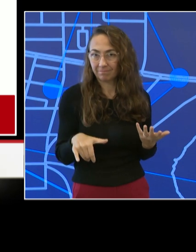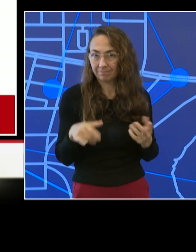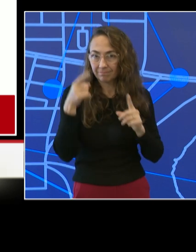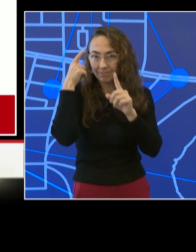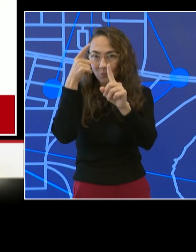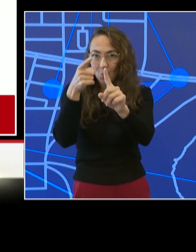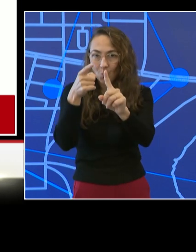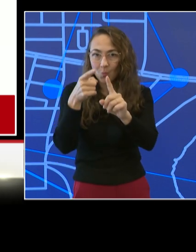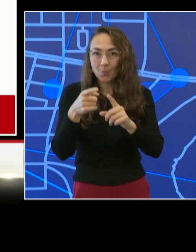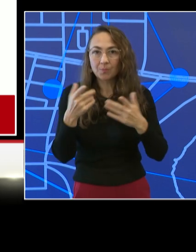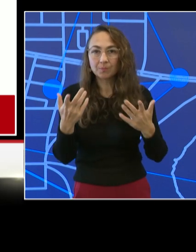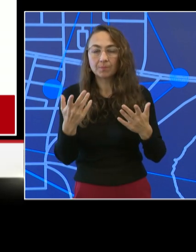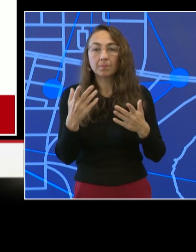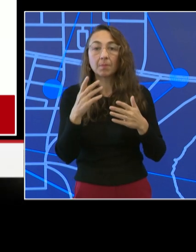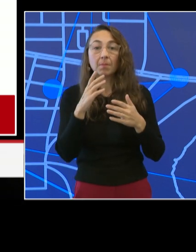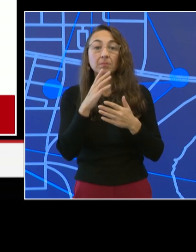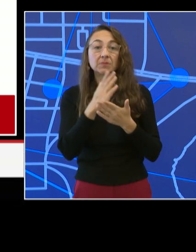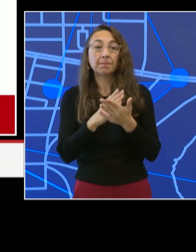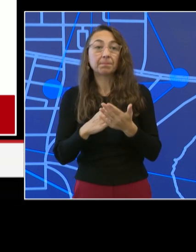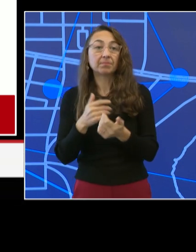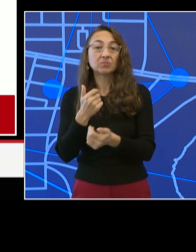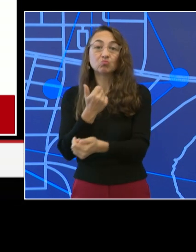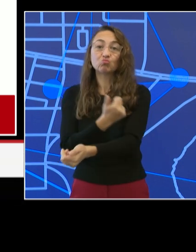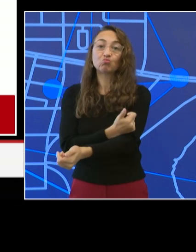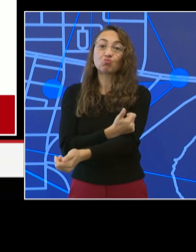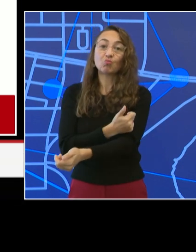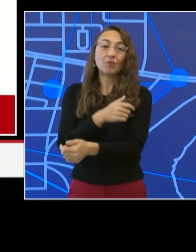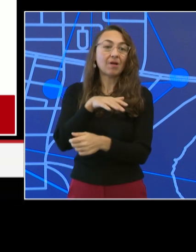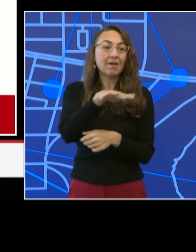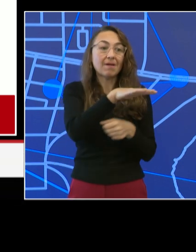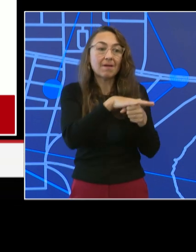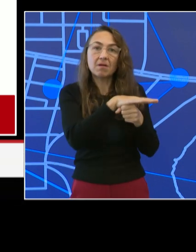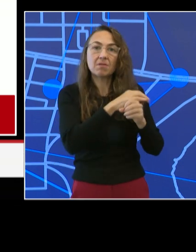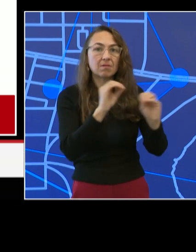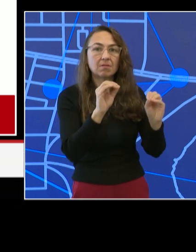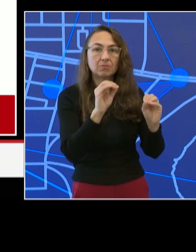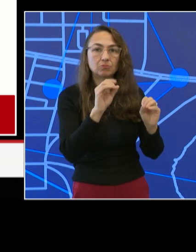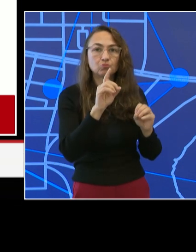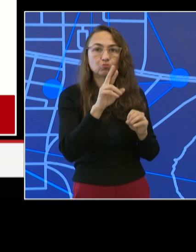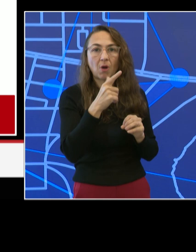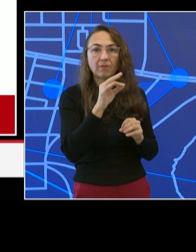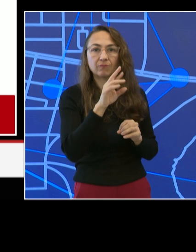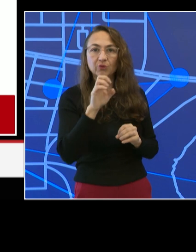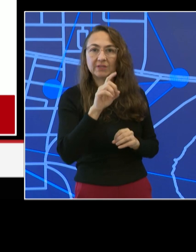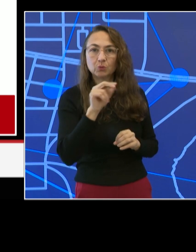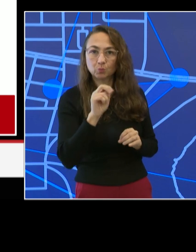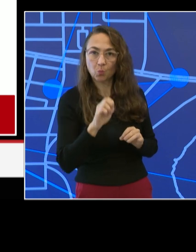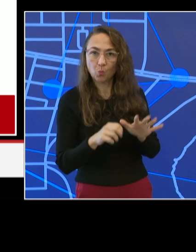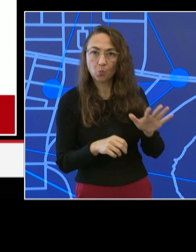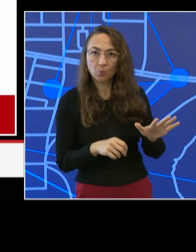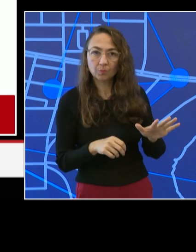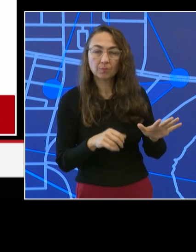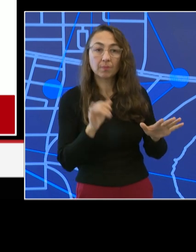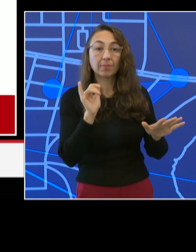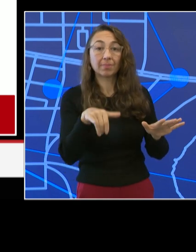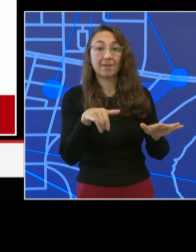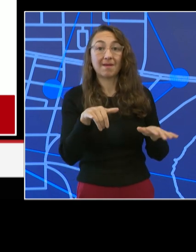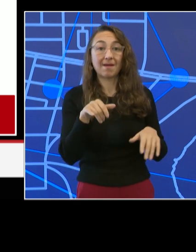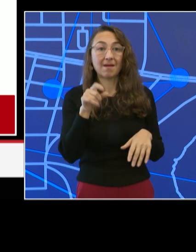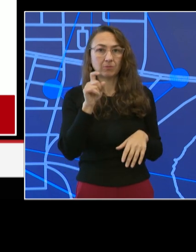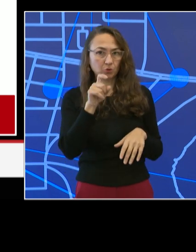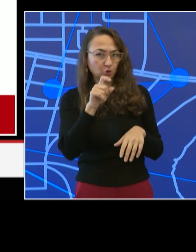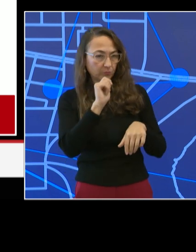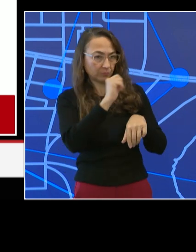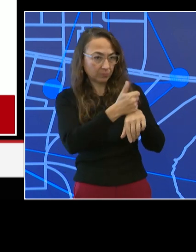drug-free zones, the chief will talk more about what that's looked like, but we had proposed reviving